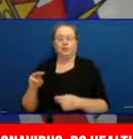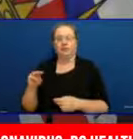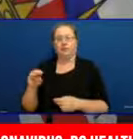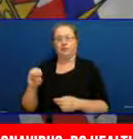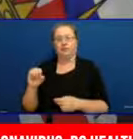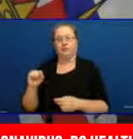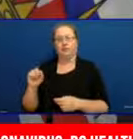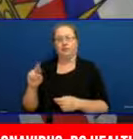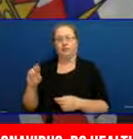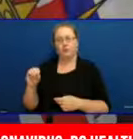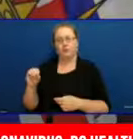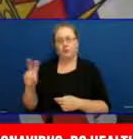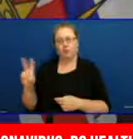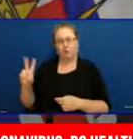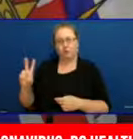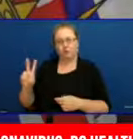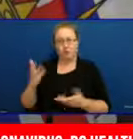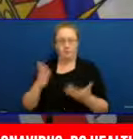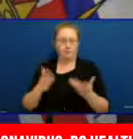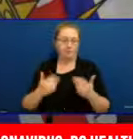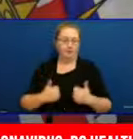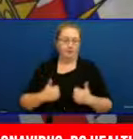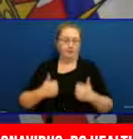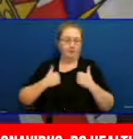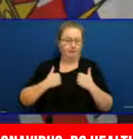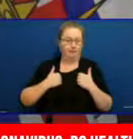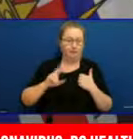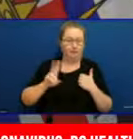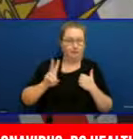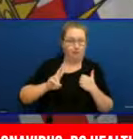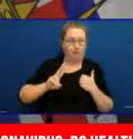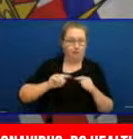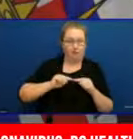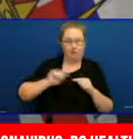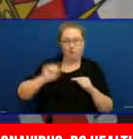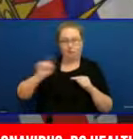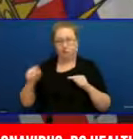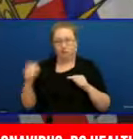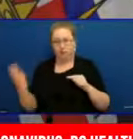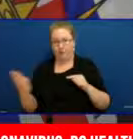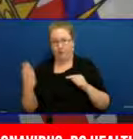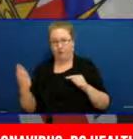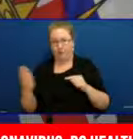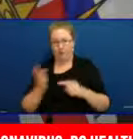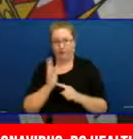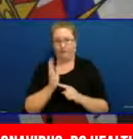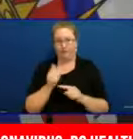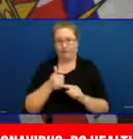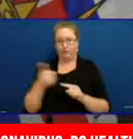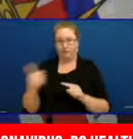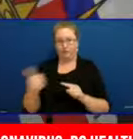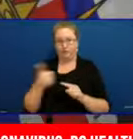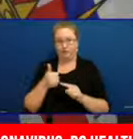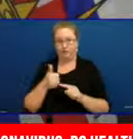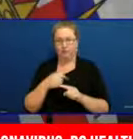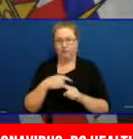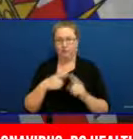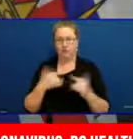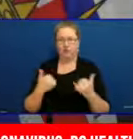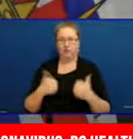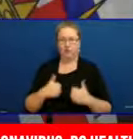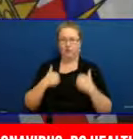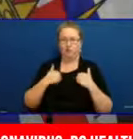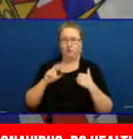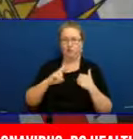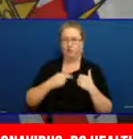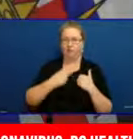some cases with the borders in Metro Vancouver? Someone may live in Vancouver and play in Burnaby. It may be a 5-minute drive from their house, but they